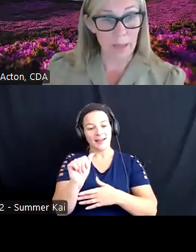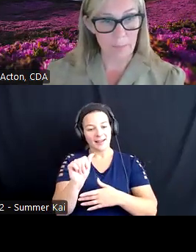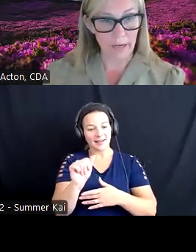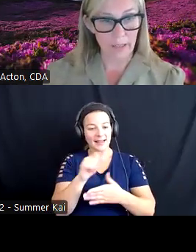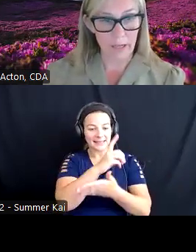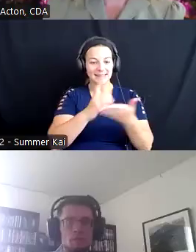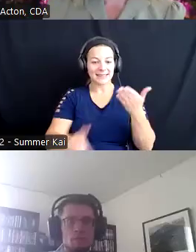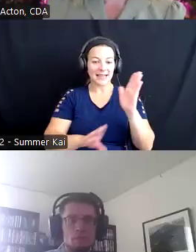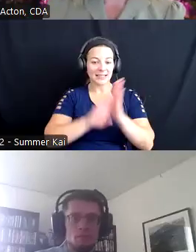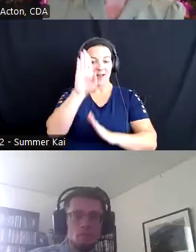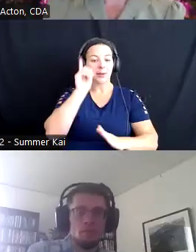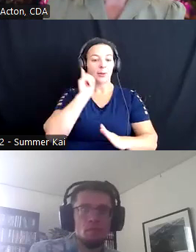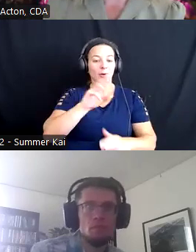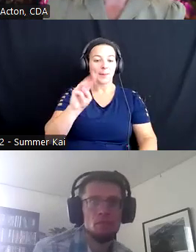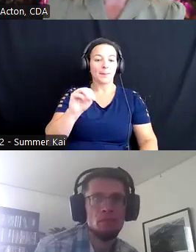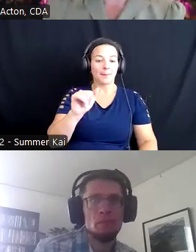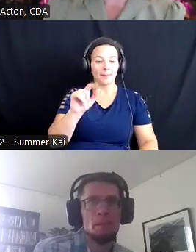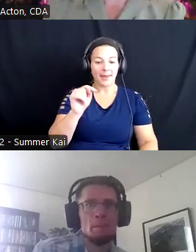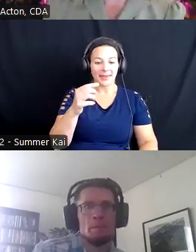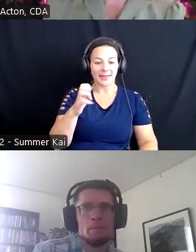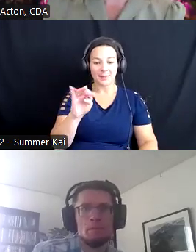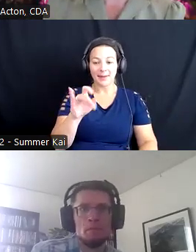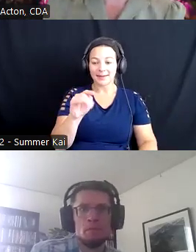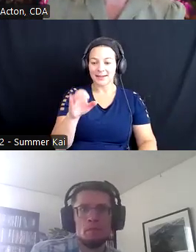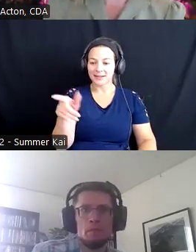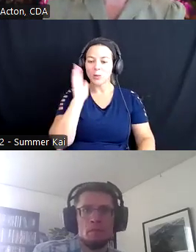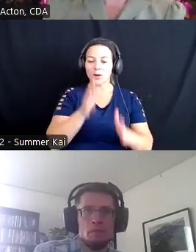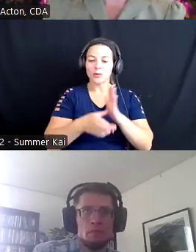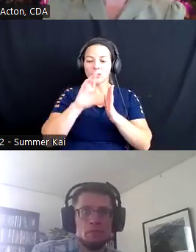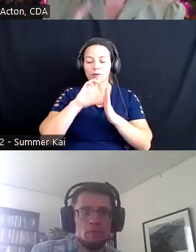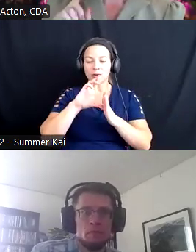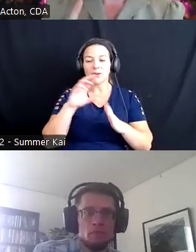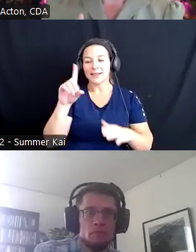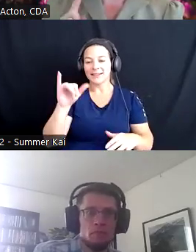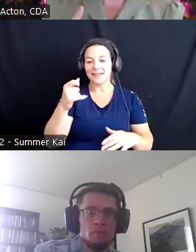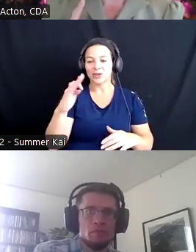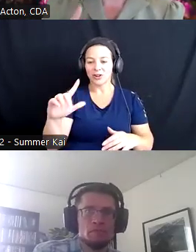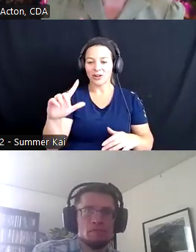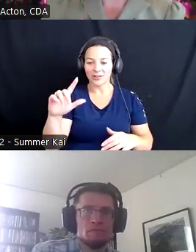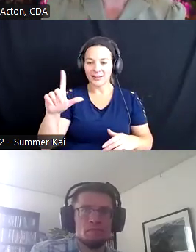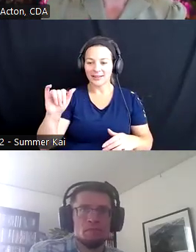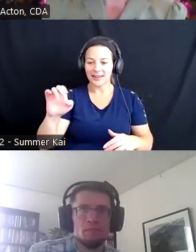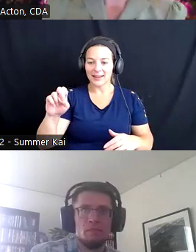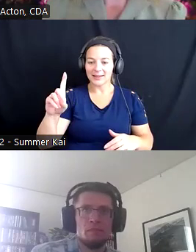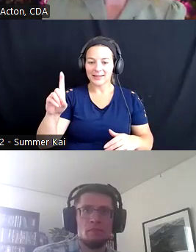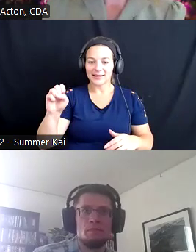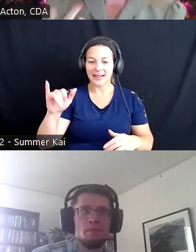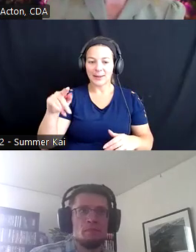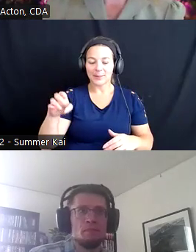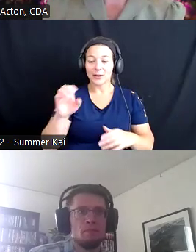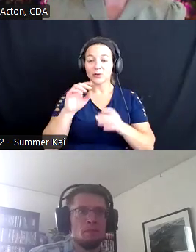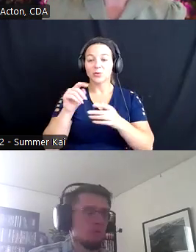for Mathematica, to review the HCBS digital landscape tool. So part of our work was not